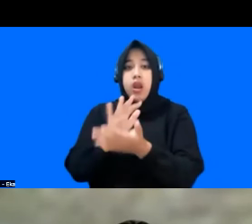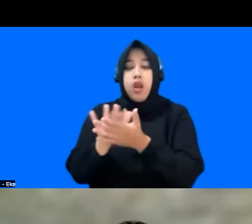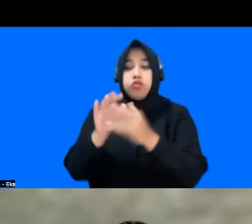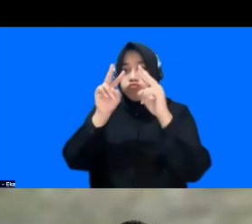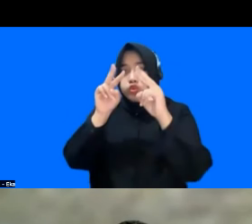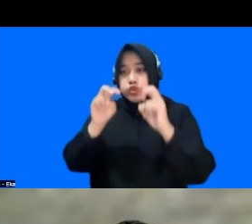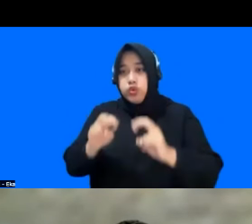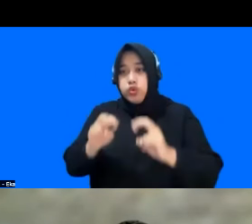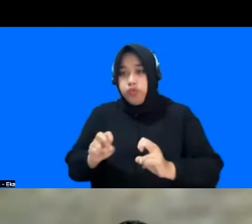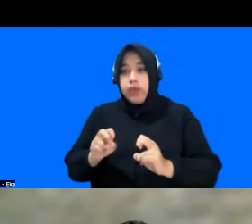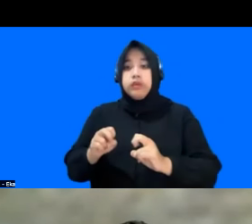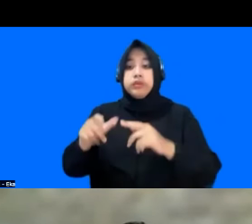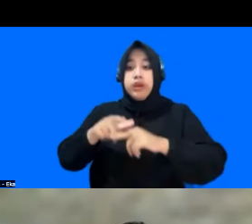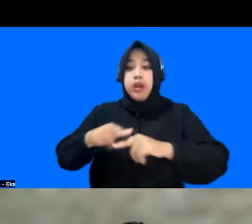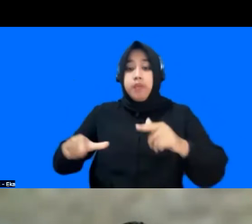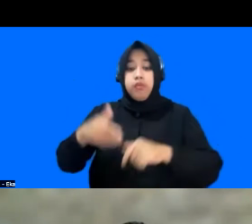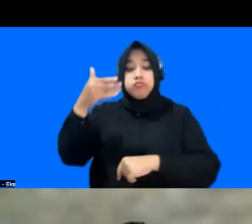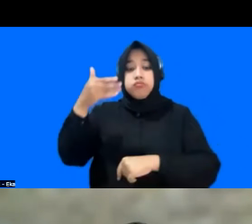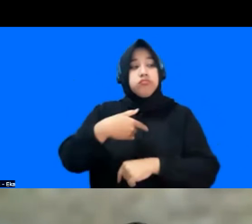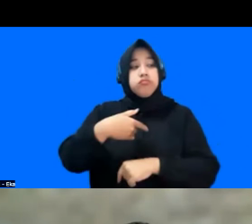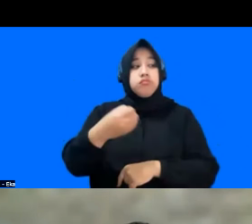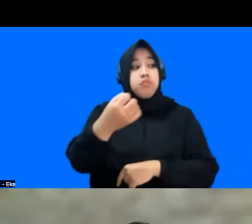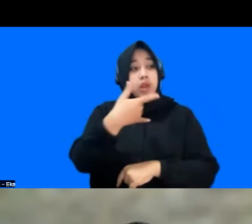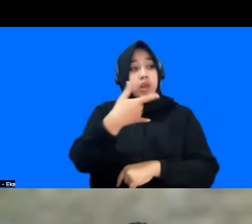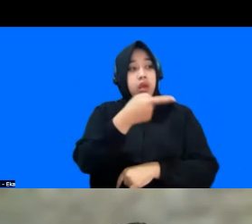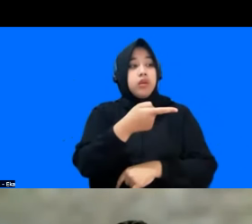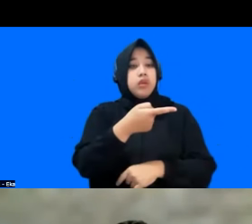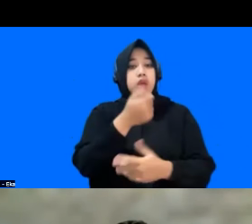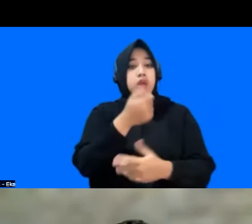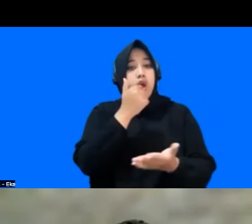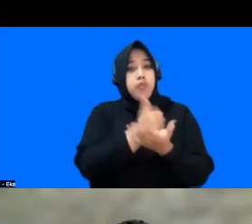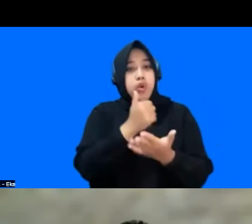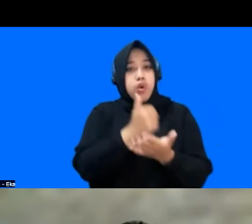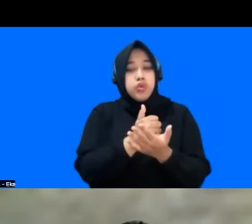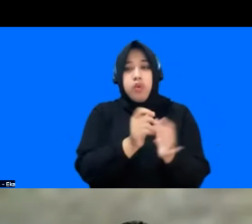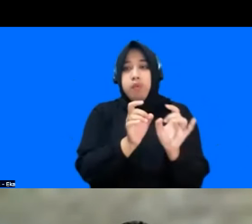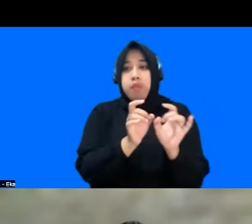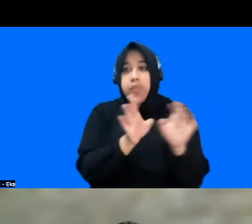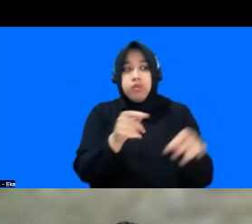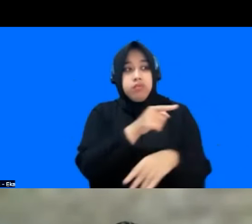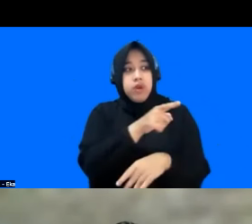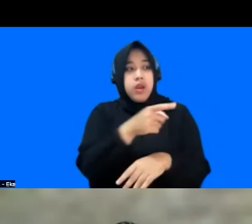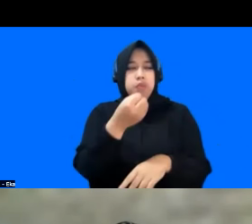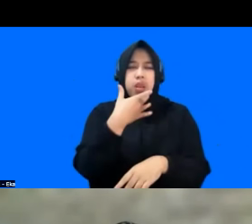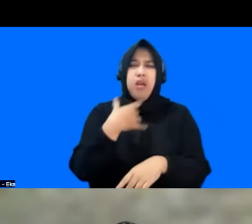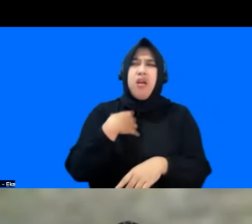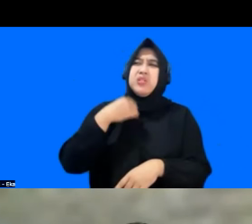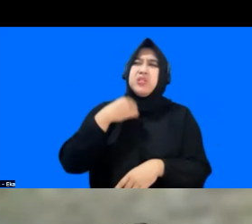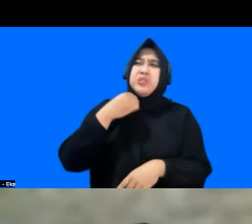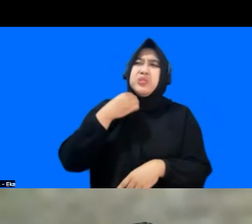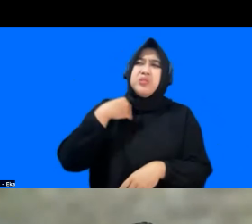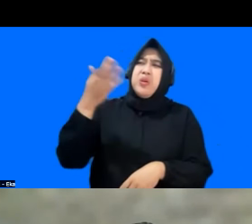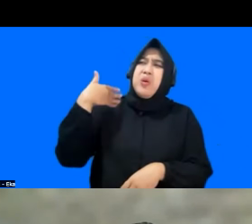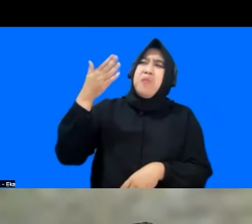was exactly the opposite. They told us heat was the problem, not flooding. And we asked them,